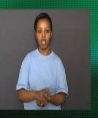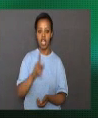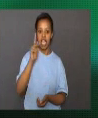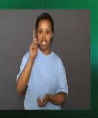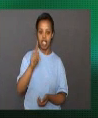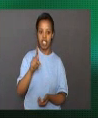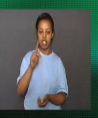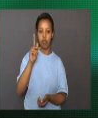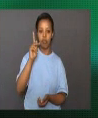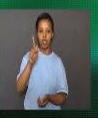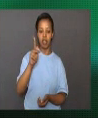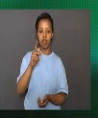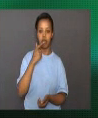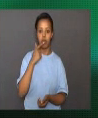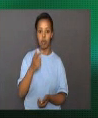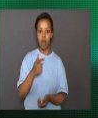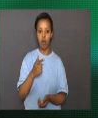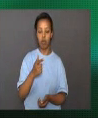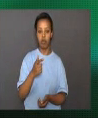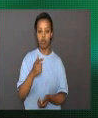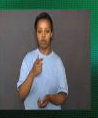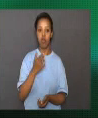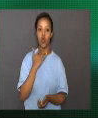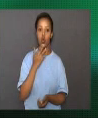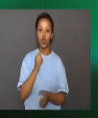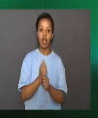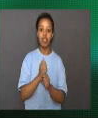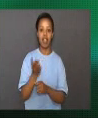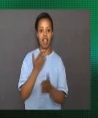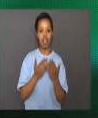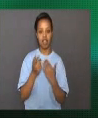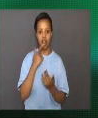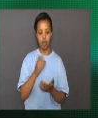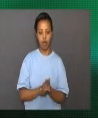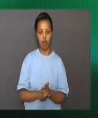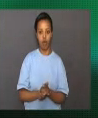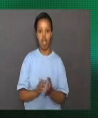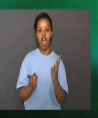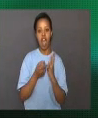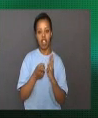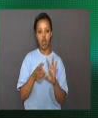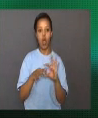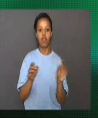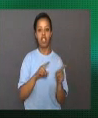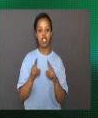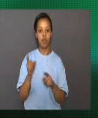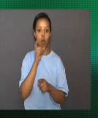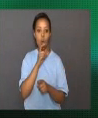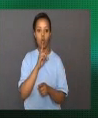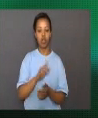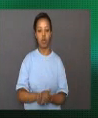TP is used to form glucose. The fourth statement is